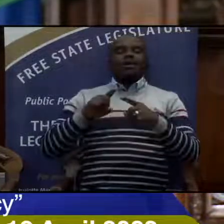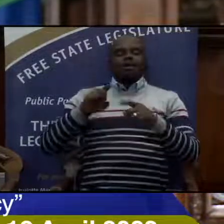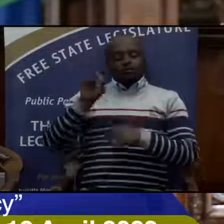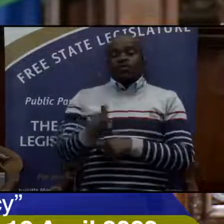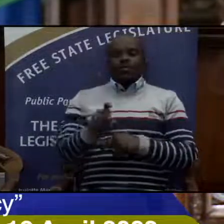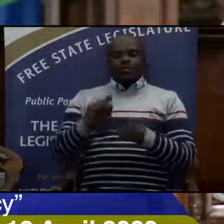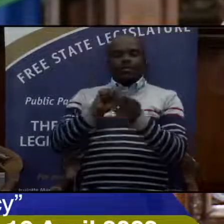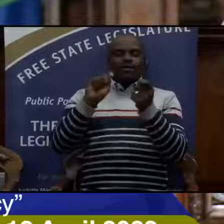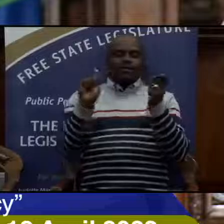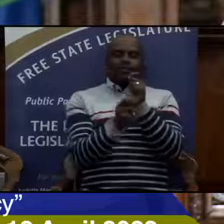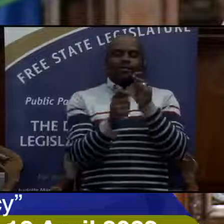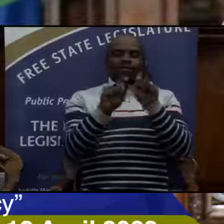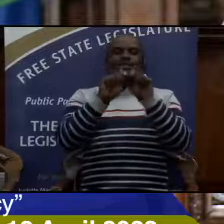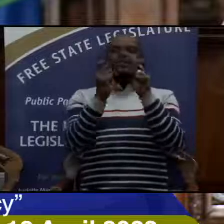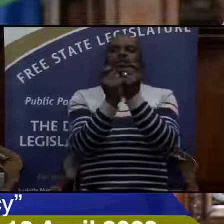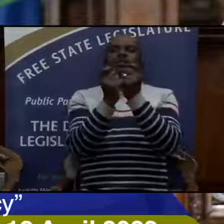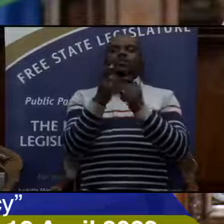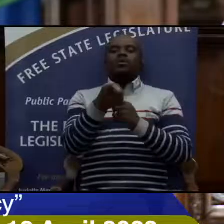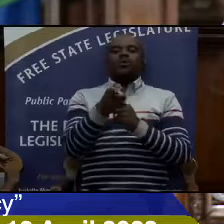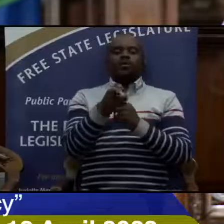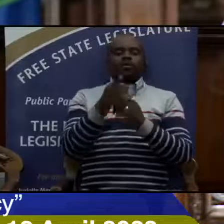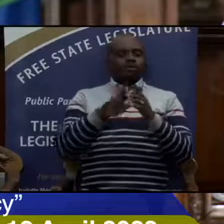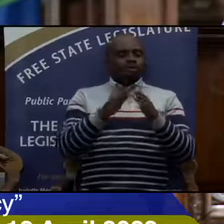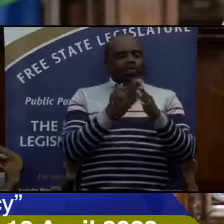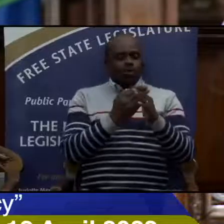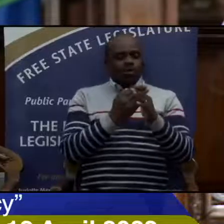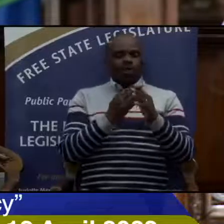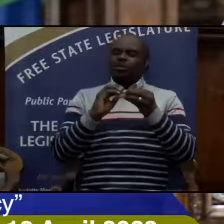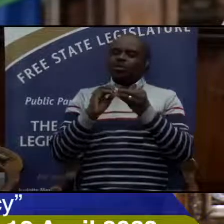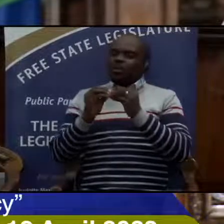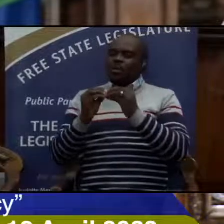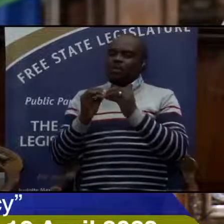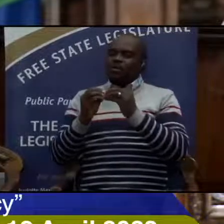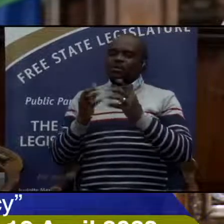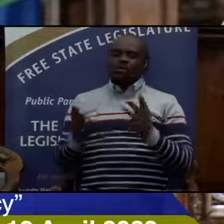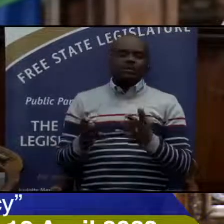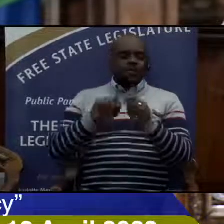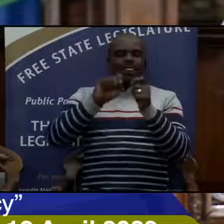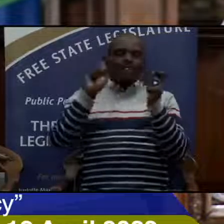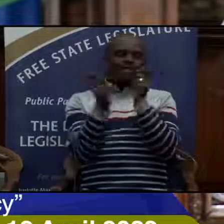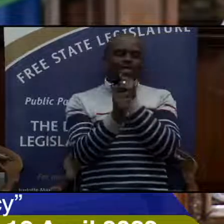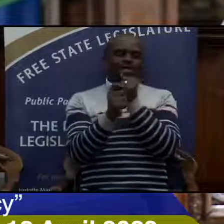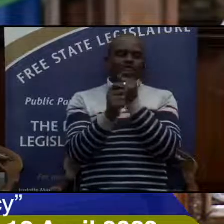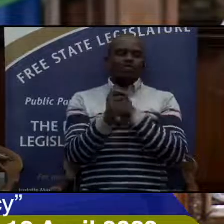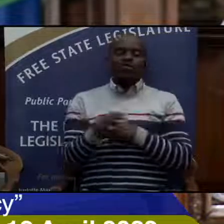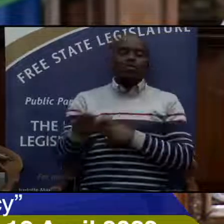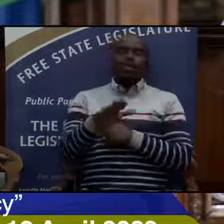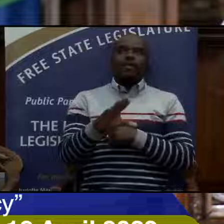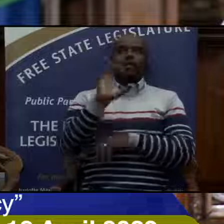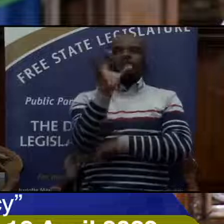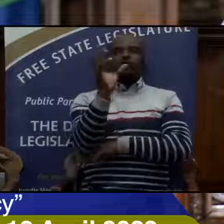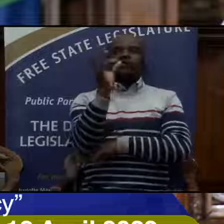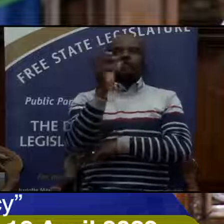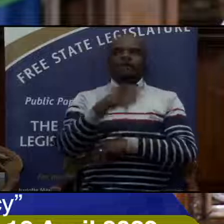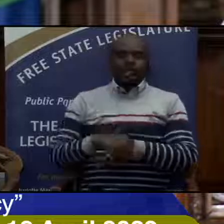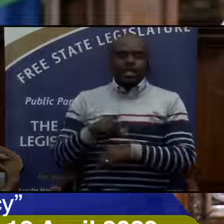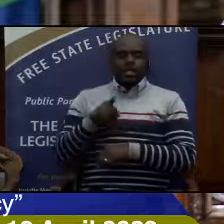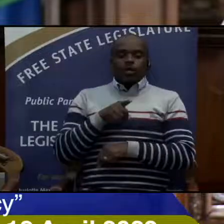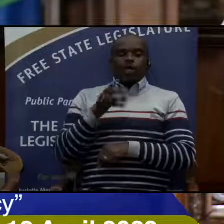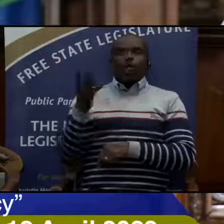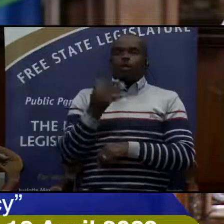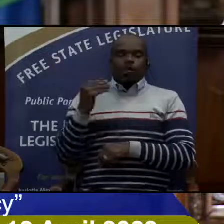Free Starter, where Agamho Alengati. So we need to attend to some of those issues. But amongst